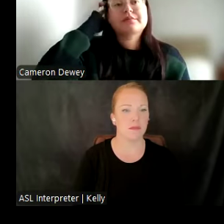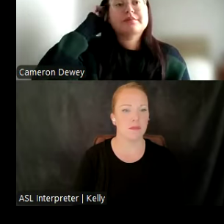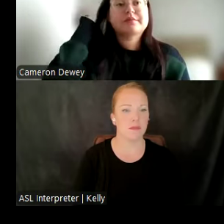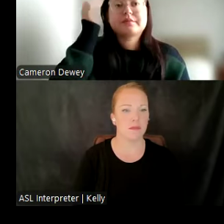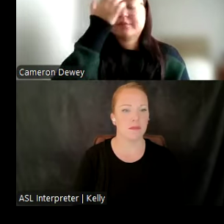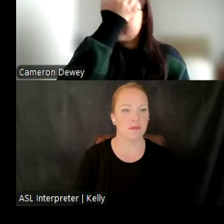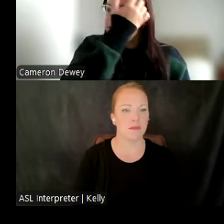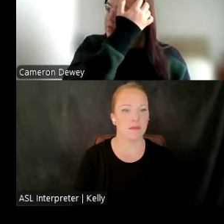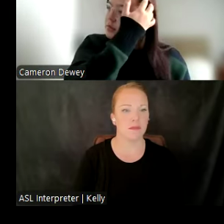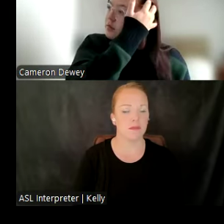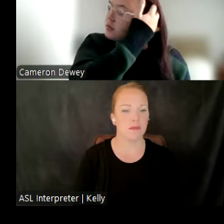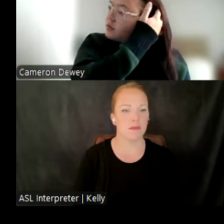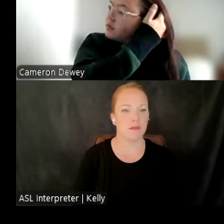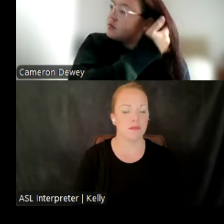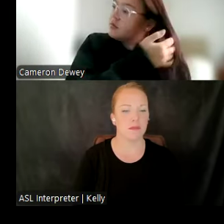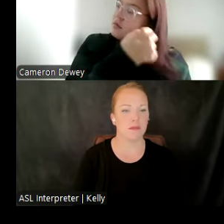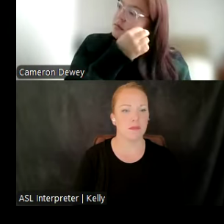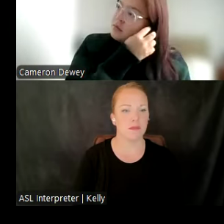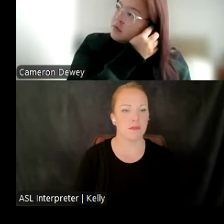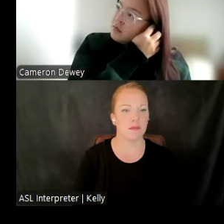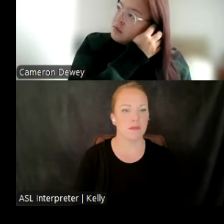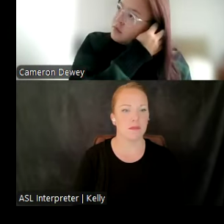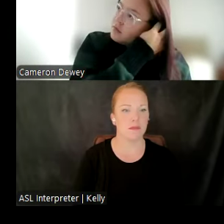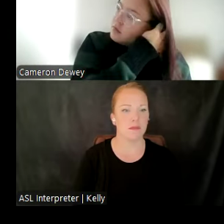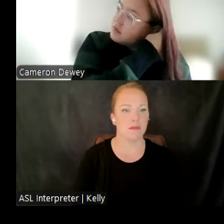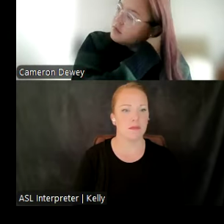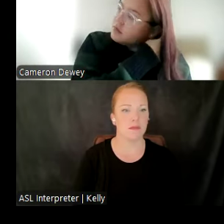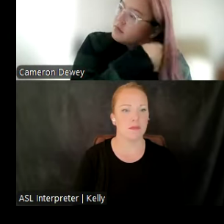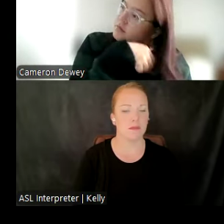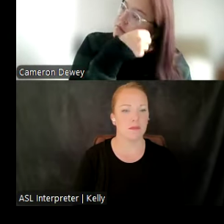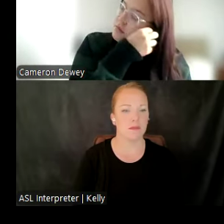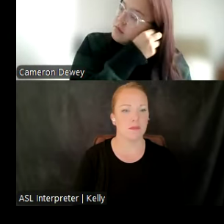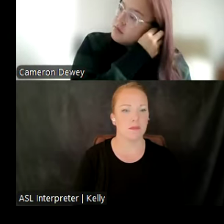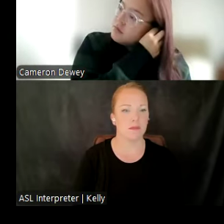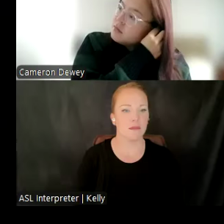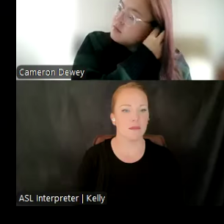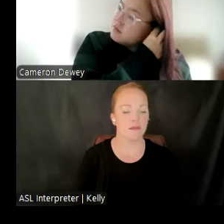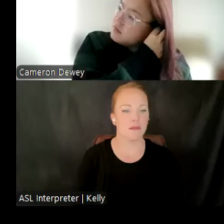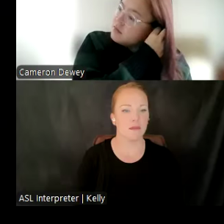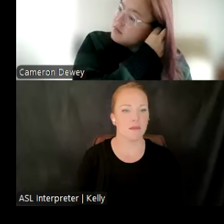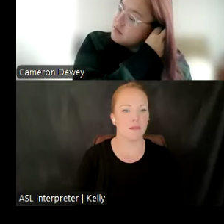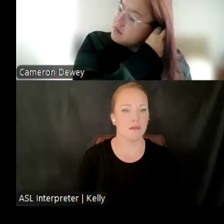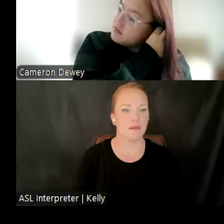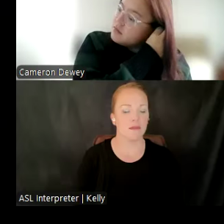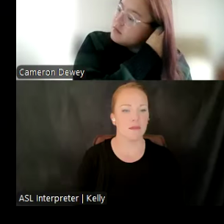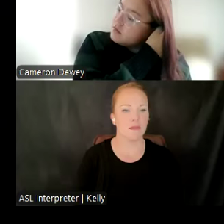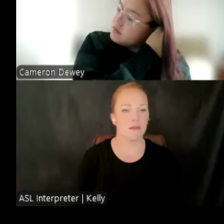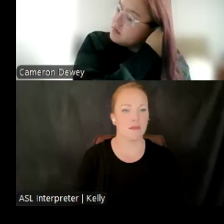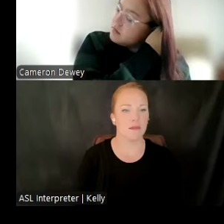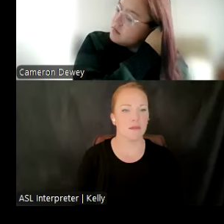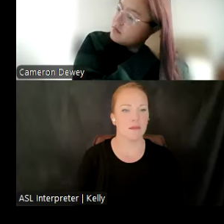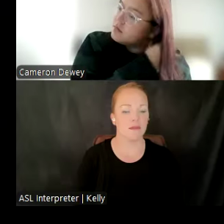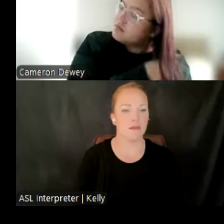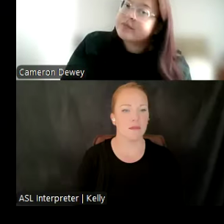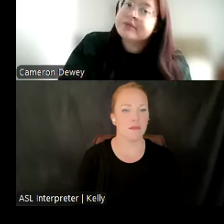this. Research shows that if someone seems vacant, they could be distracted by their traumatic memories. Try